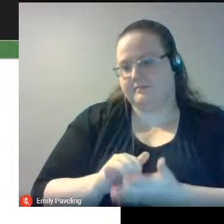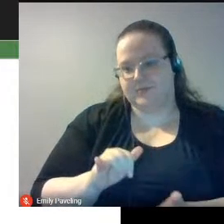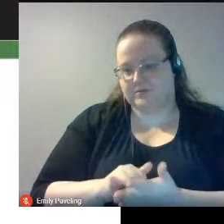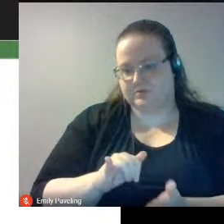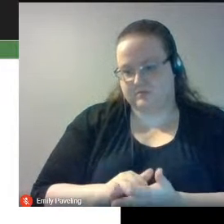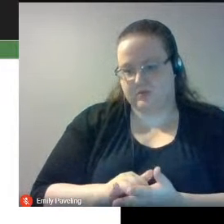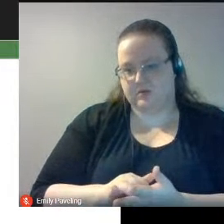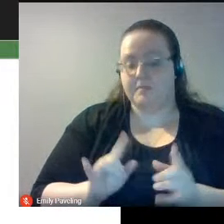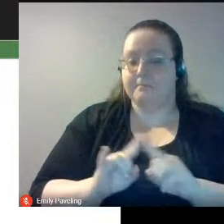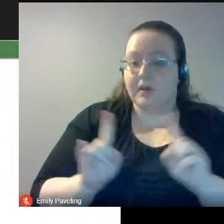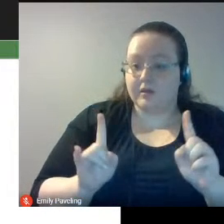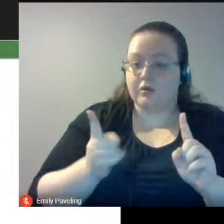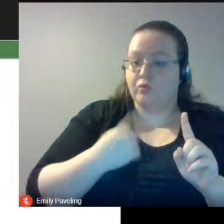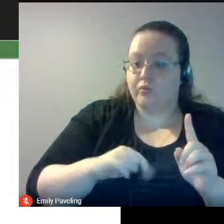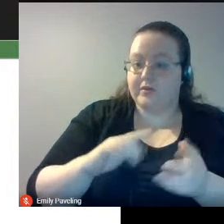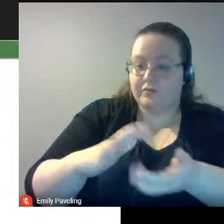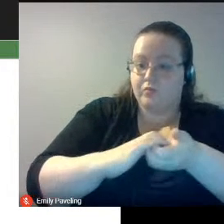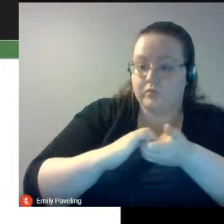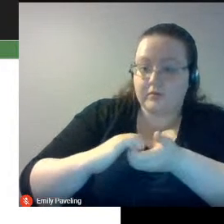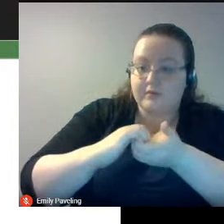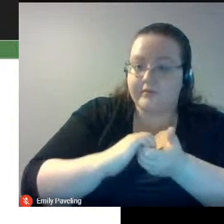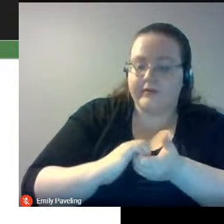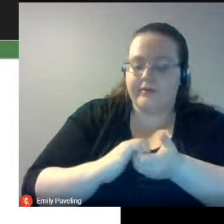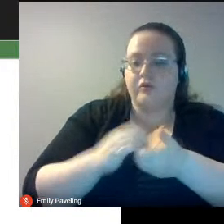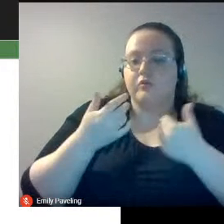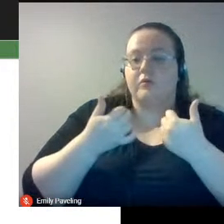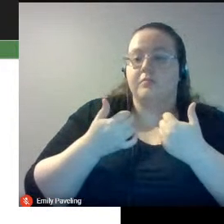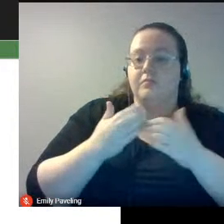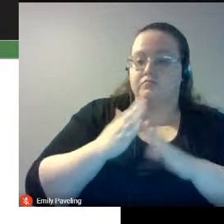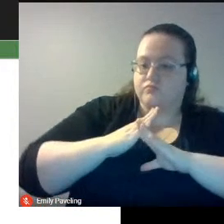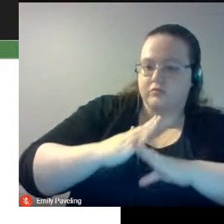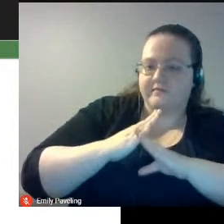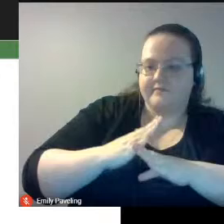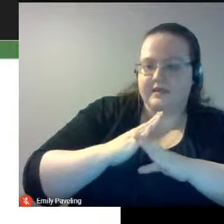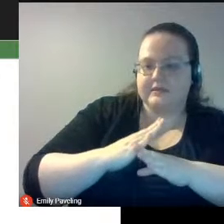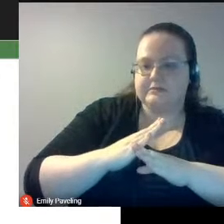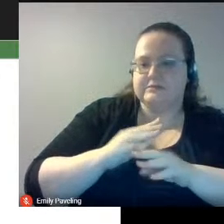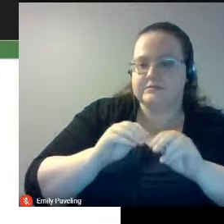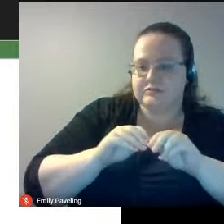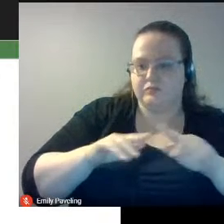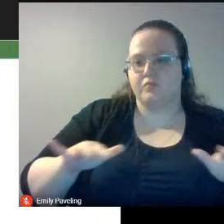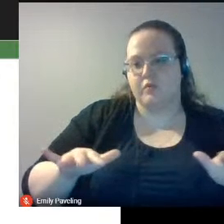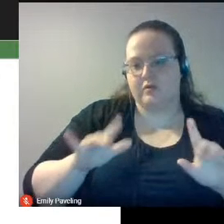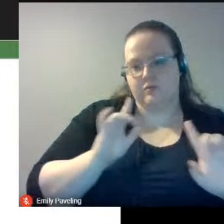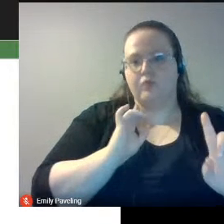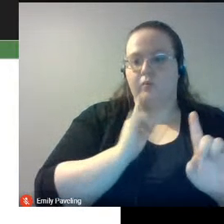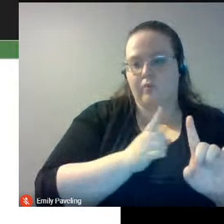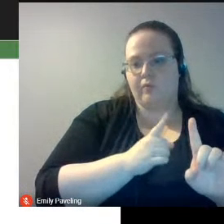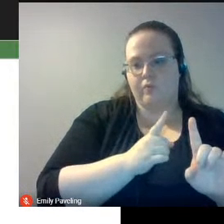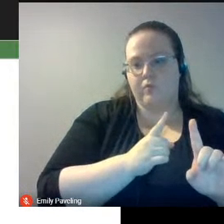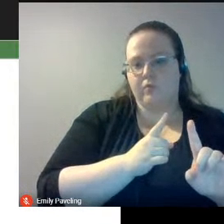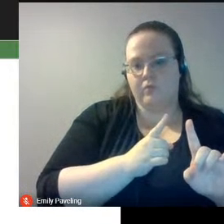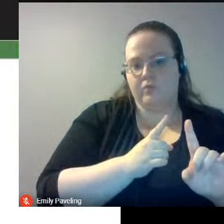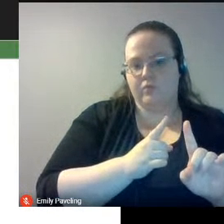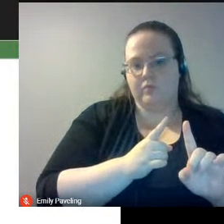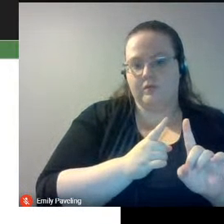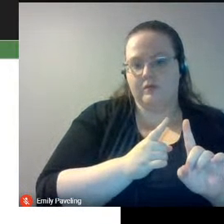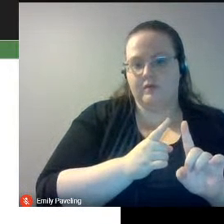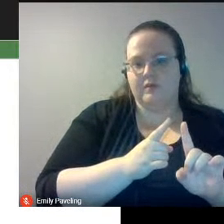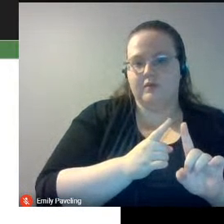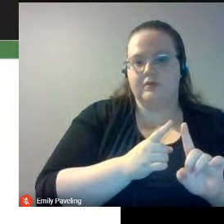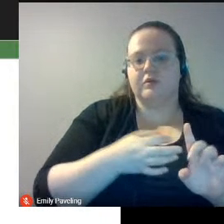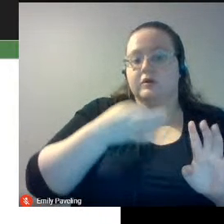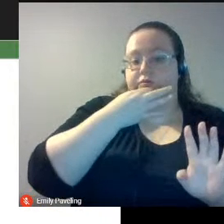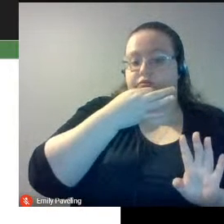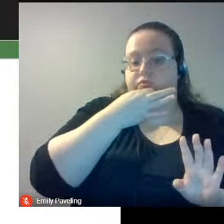contain outbreaks. Further guidance from the Ministry of Health is expected shortly for both public health units and